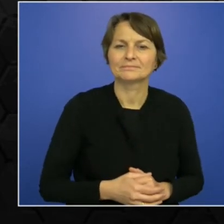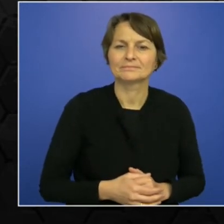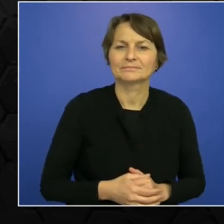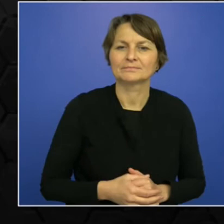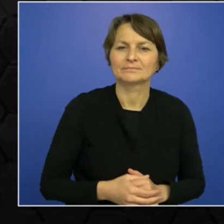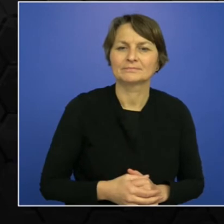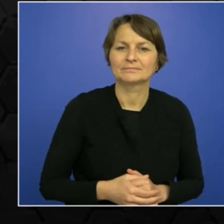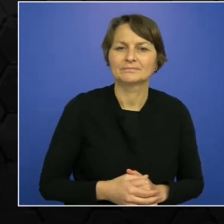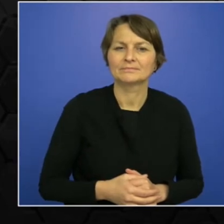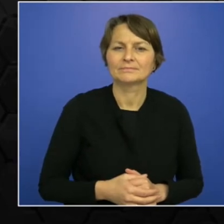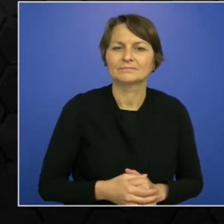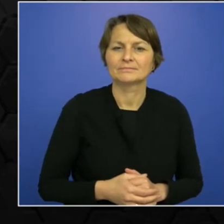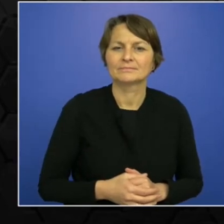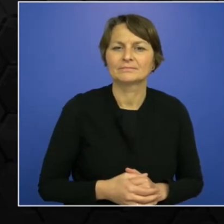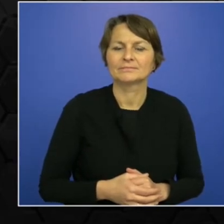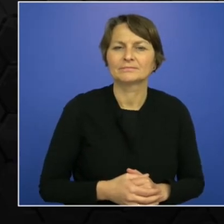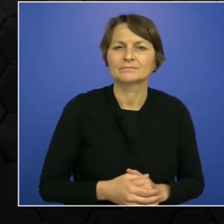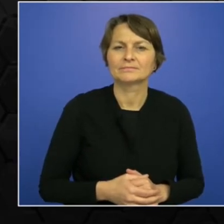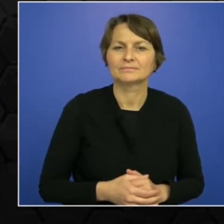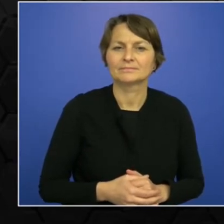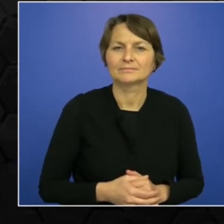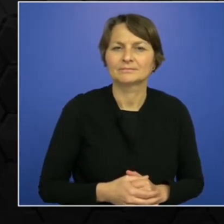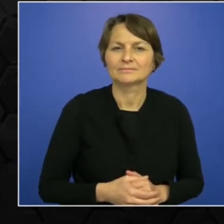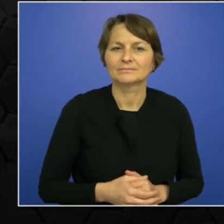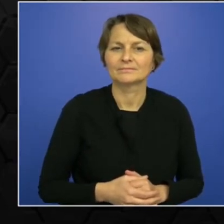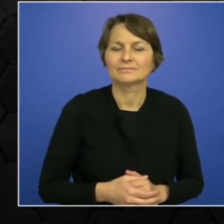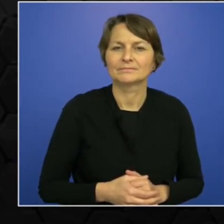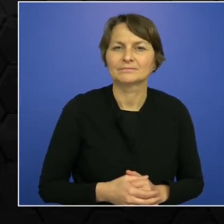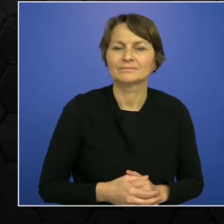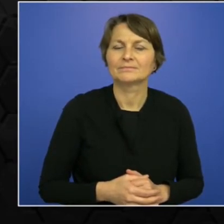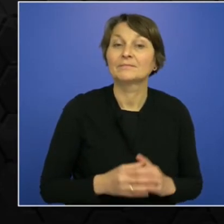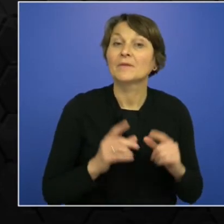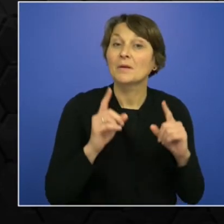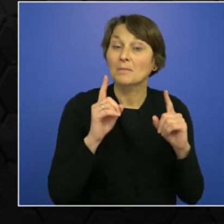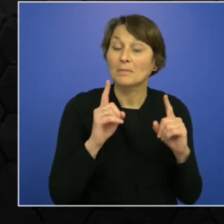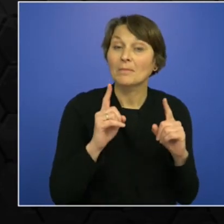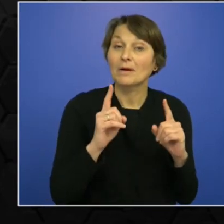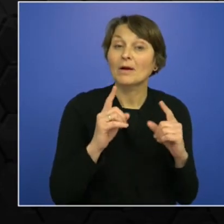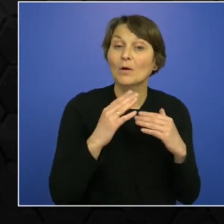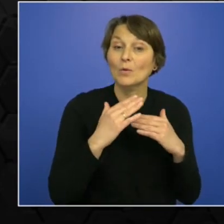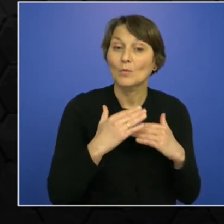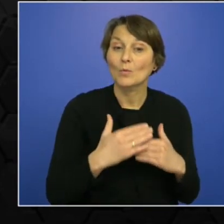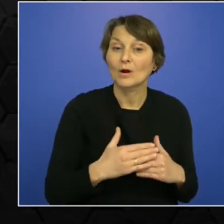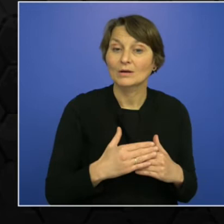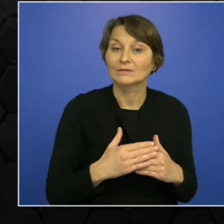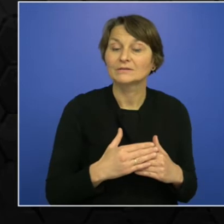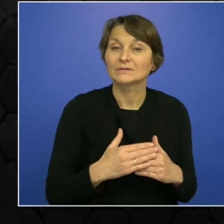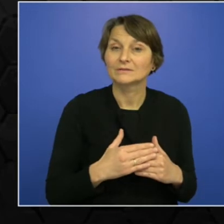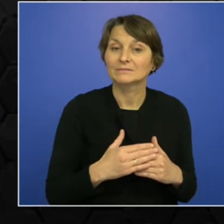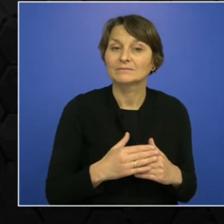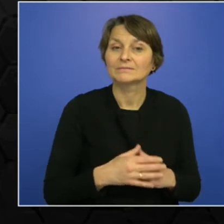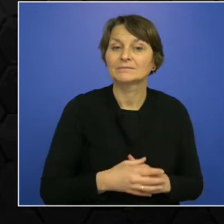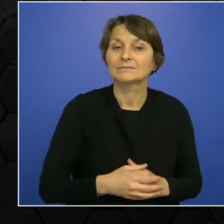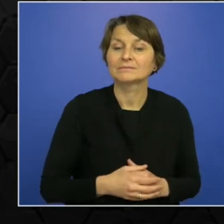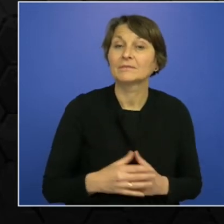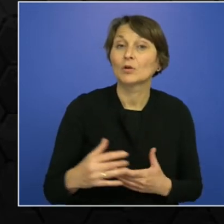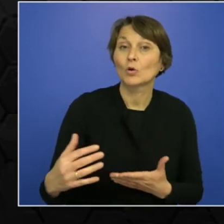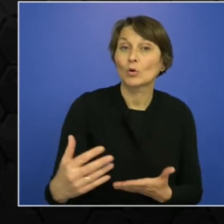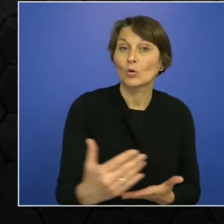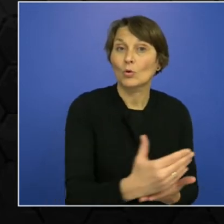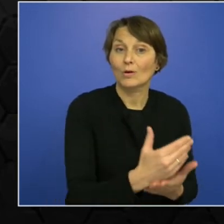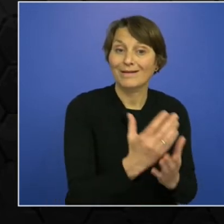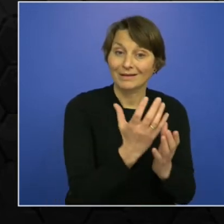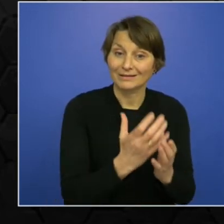But before I move on, I'd like to say what we're now, as we are collecting data, we're able to collect around